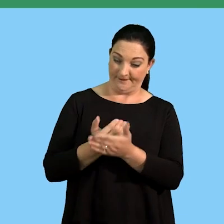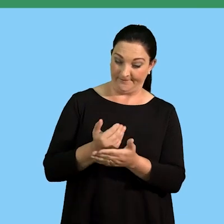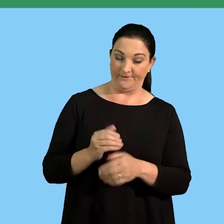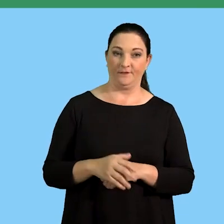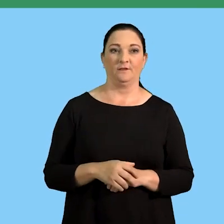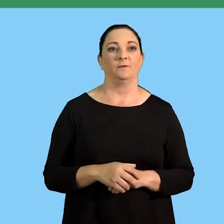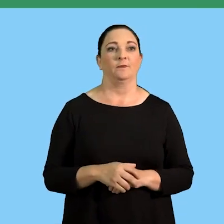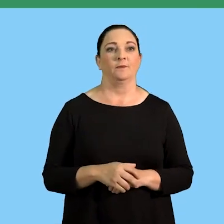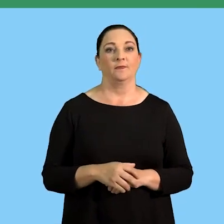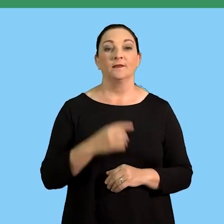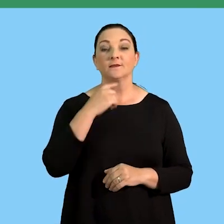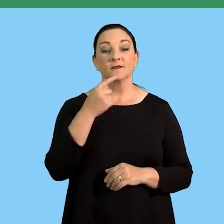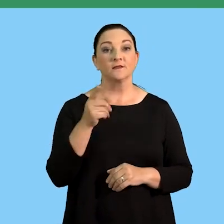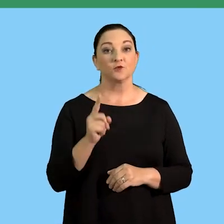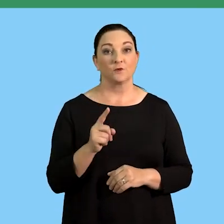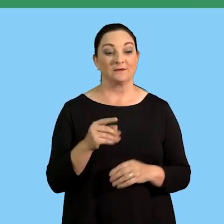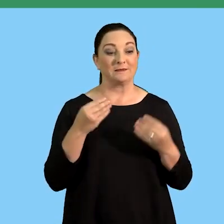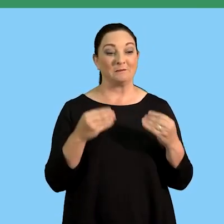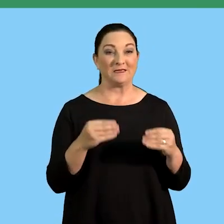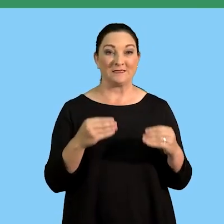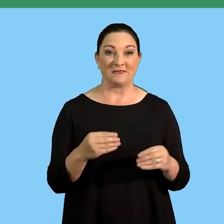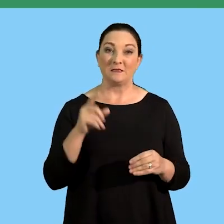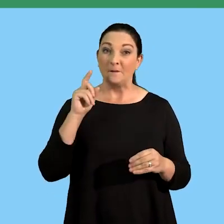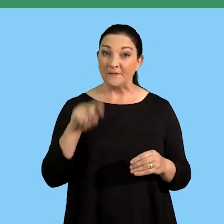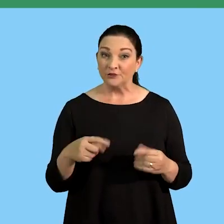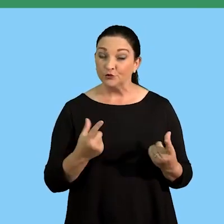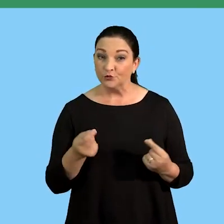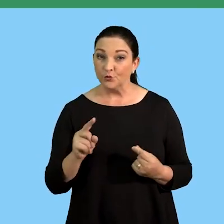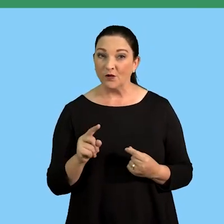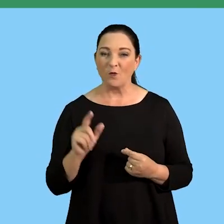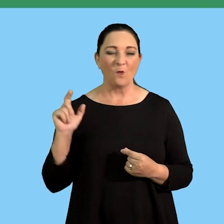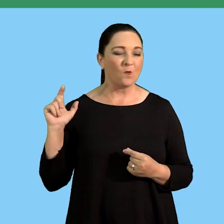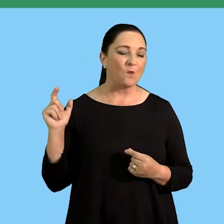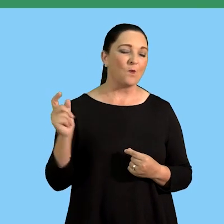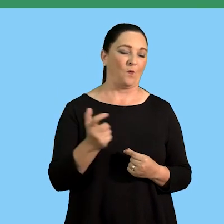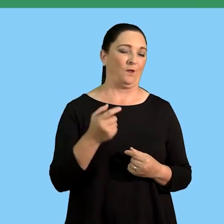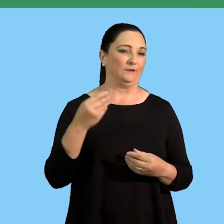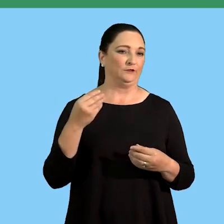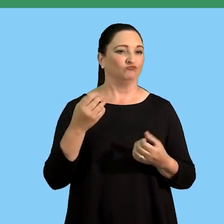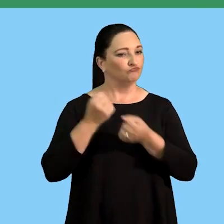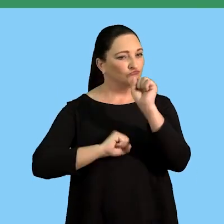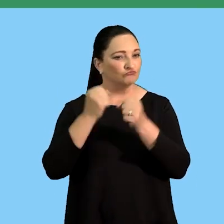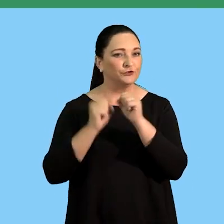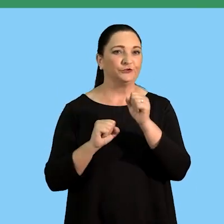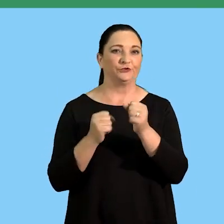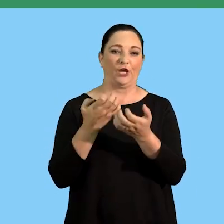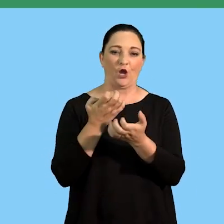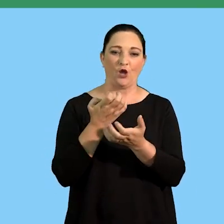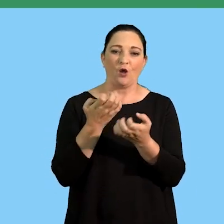safe. It says there that businesses must ensure that all the machinery and equipment